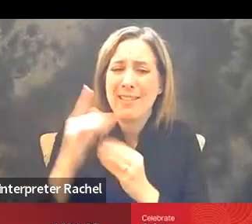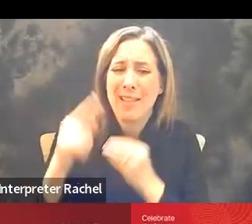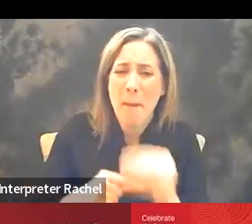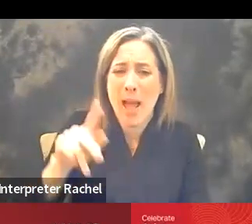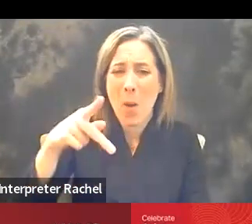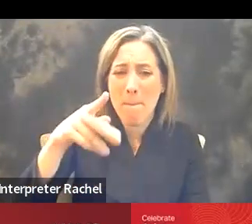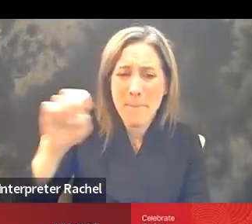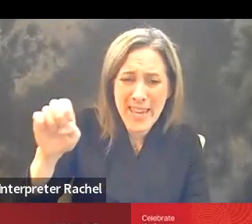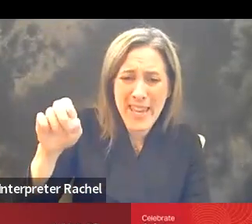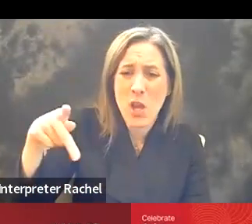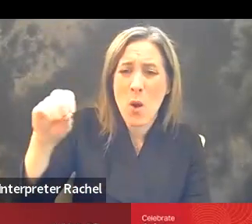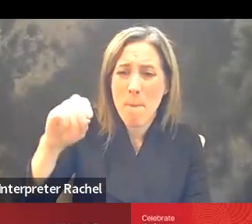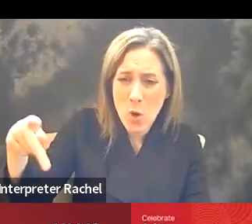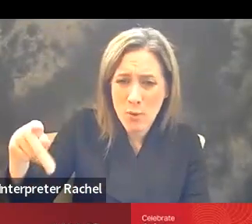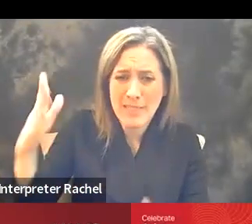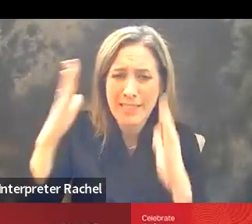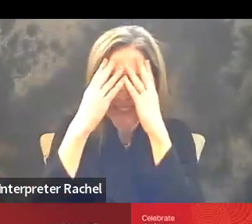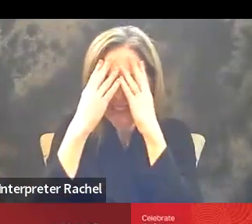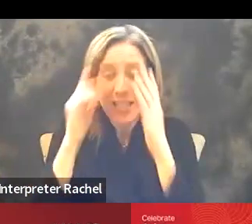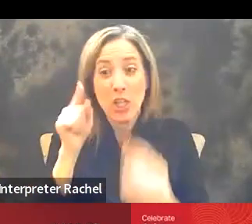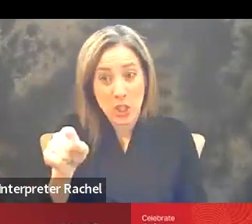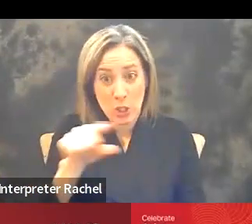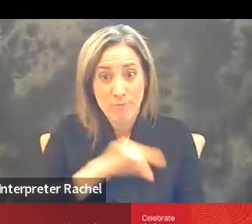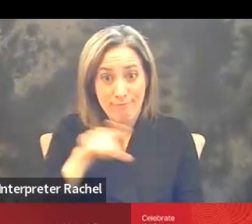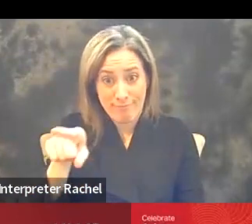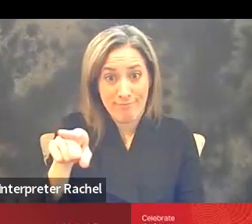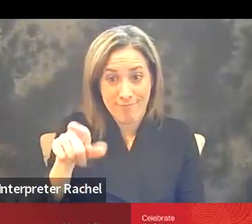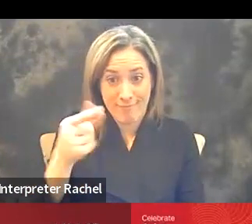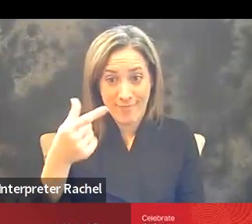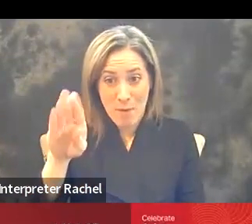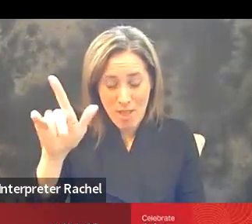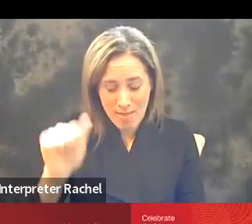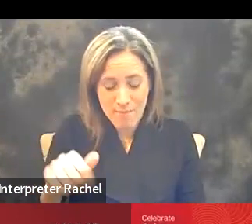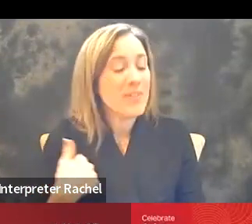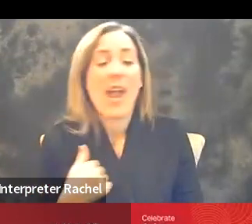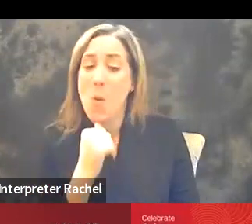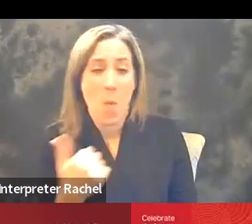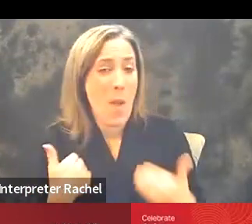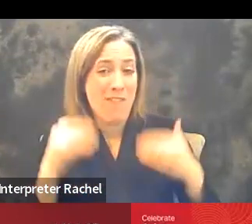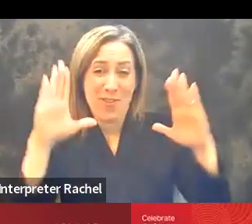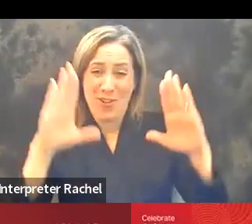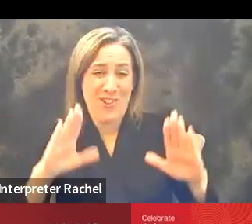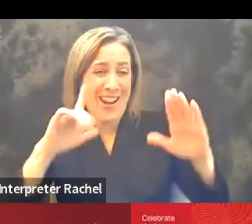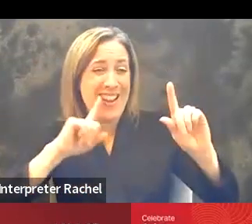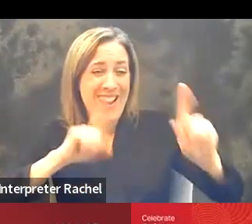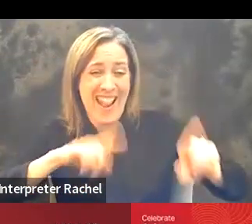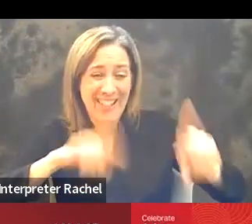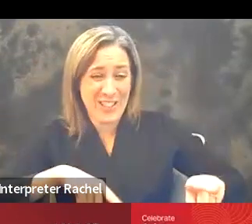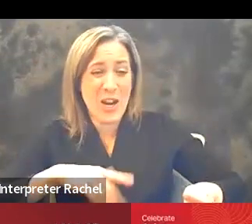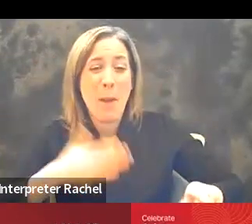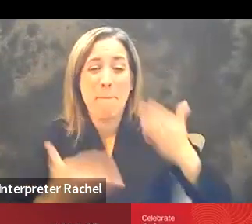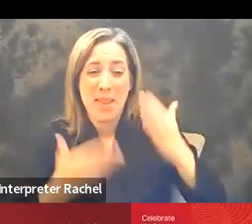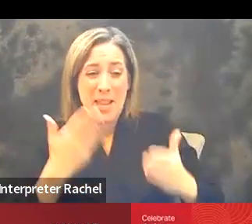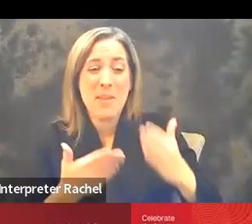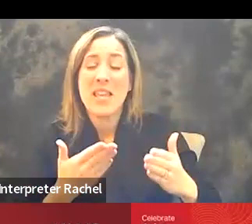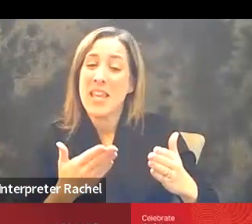So it's one of those things for me that I don't have a great answer about, right? I'm going to be honest, and my colleague on the call is probably laughing right